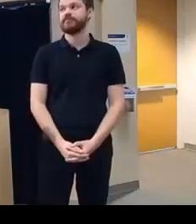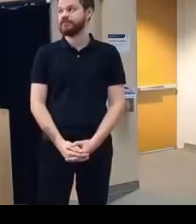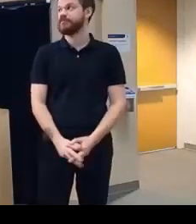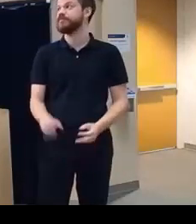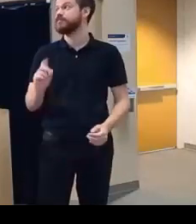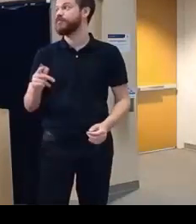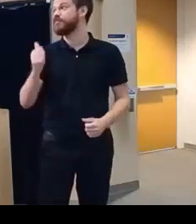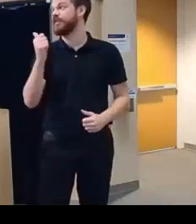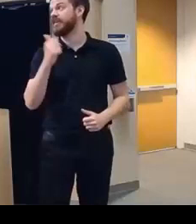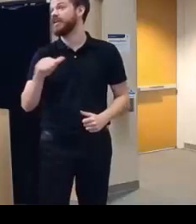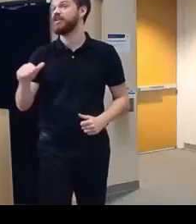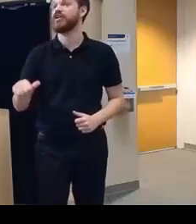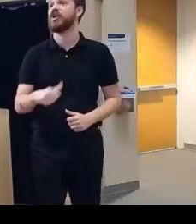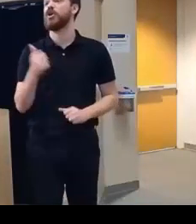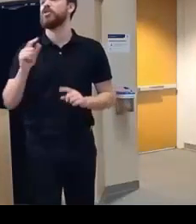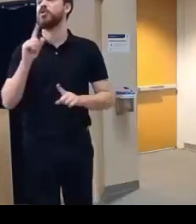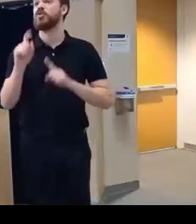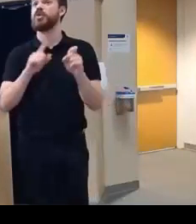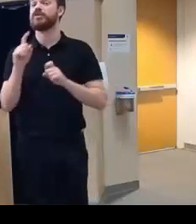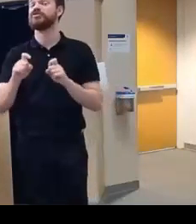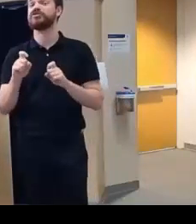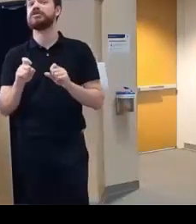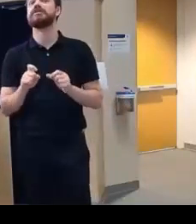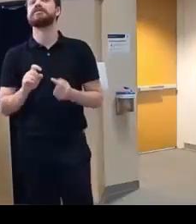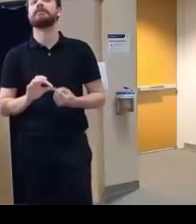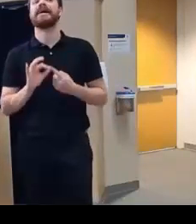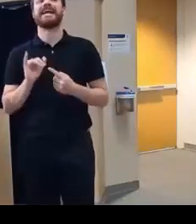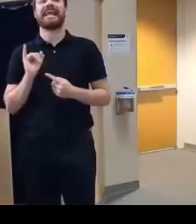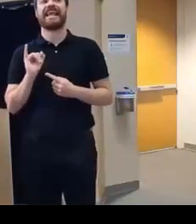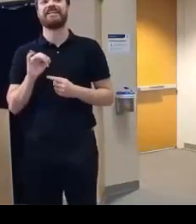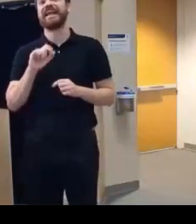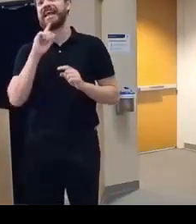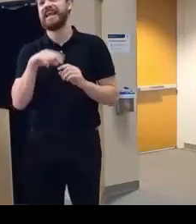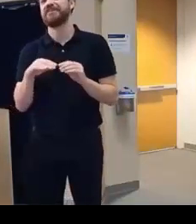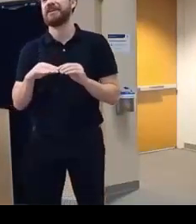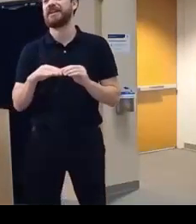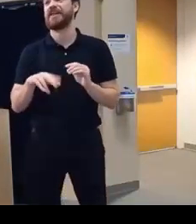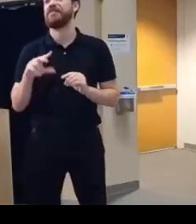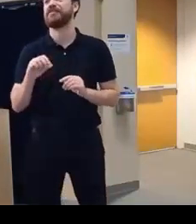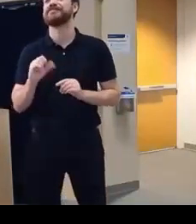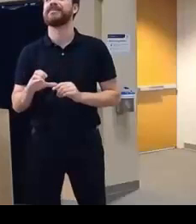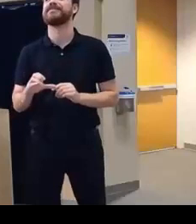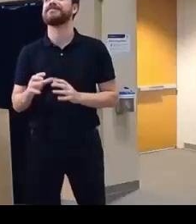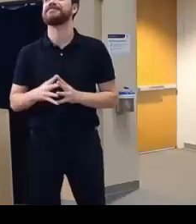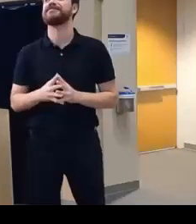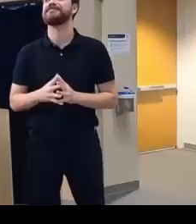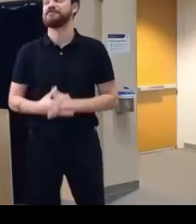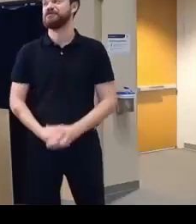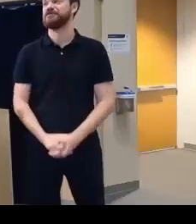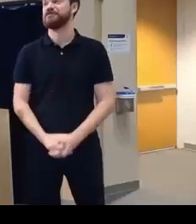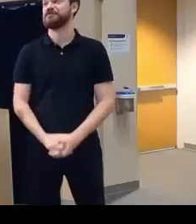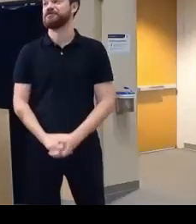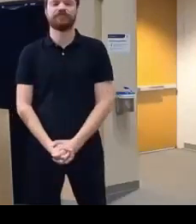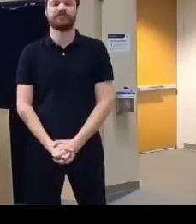Okay, does anyone have any other questions, especially that could be spoken and answered in less than 30 seconds?